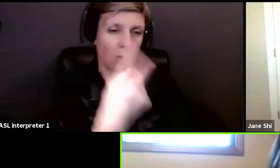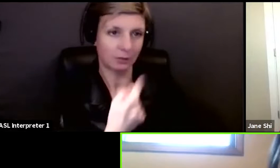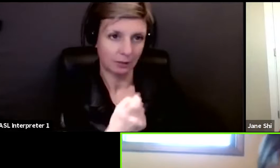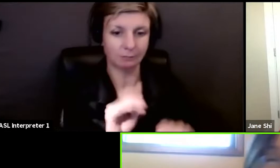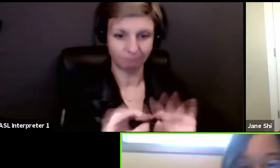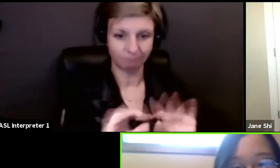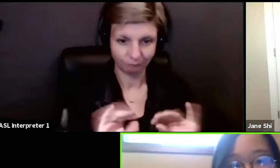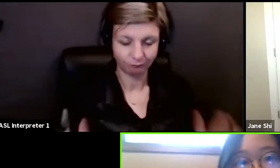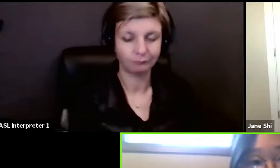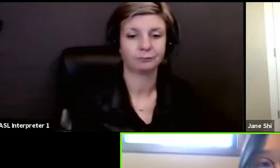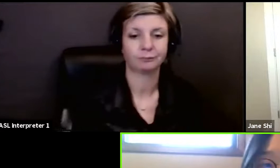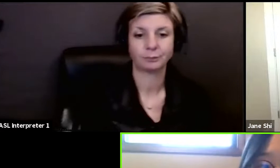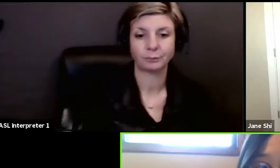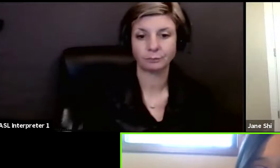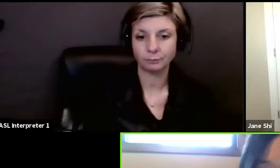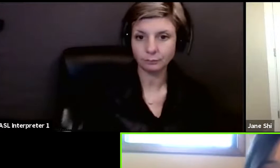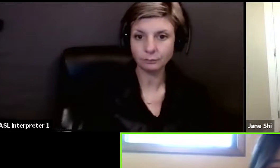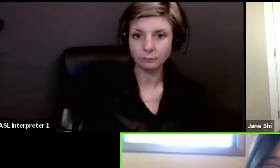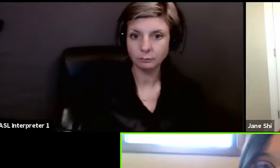Right.